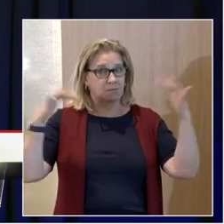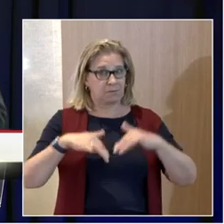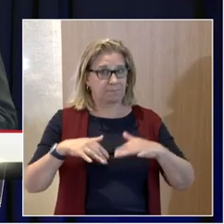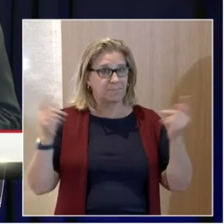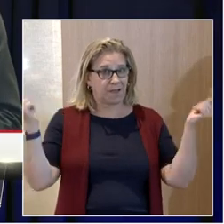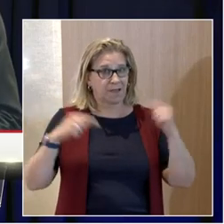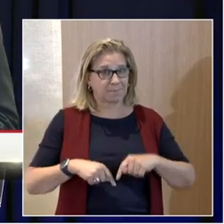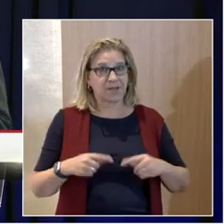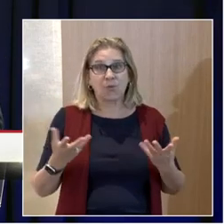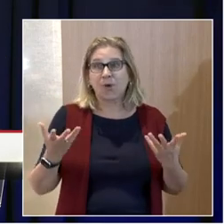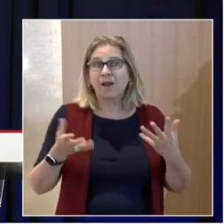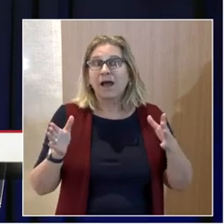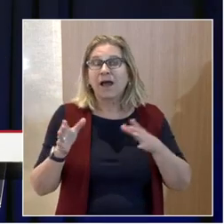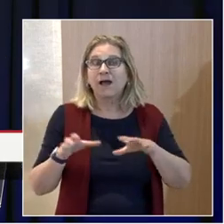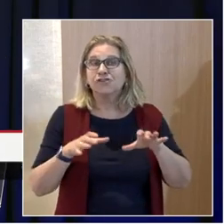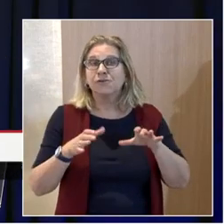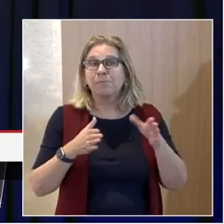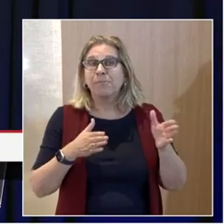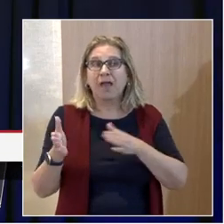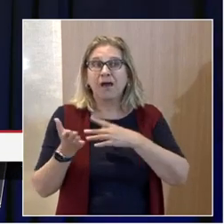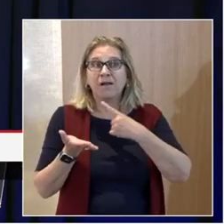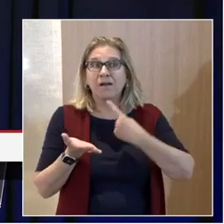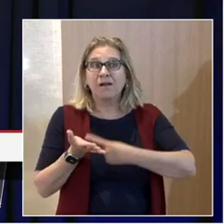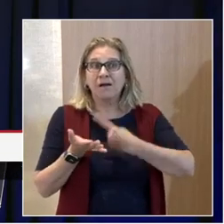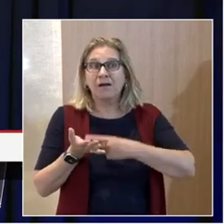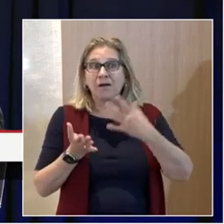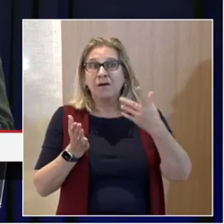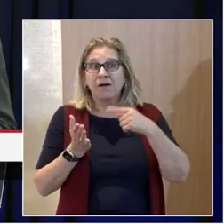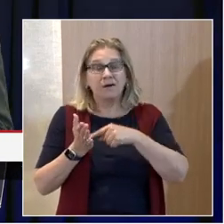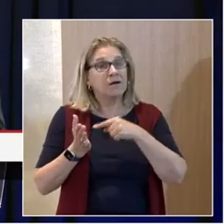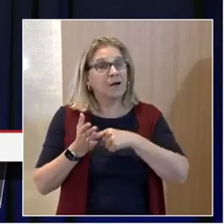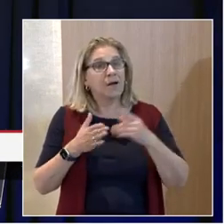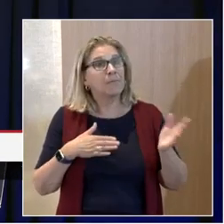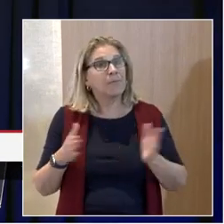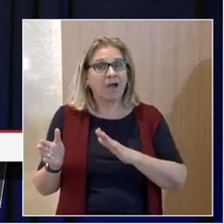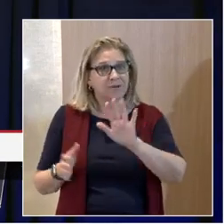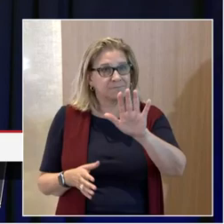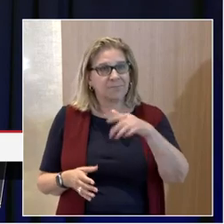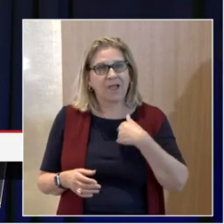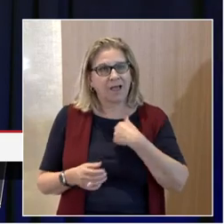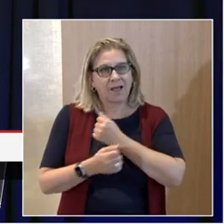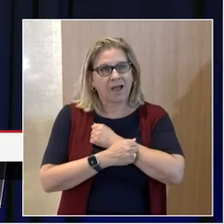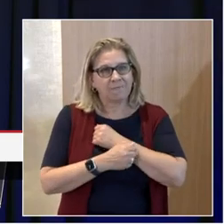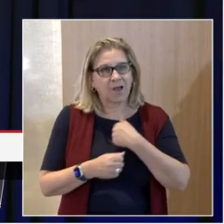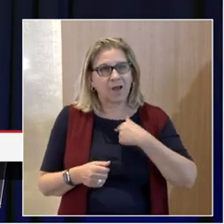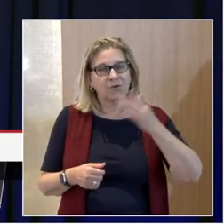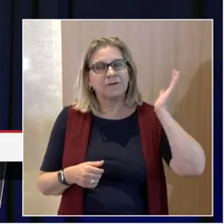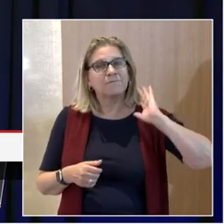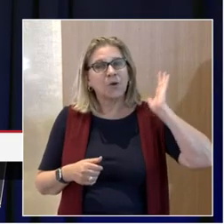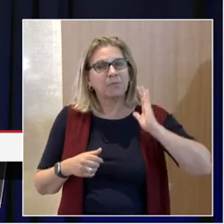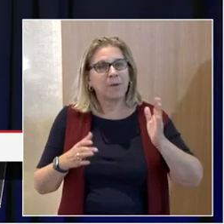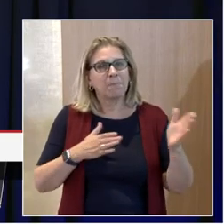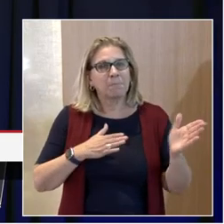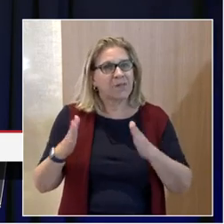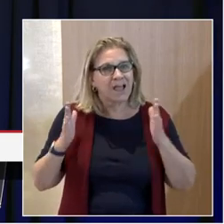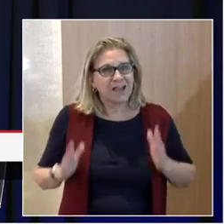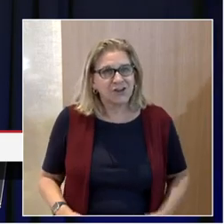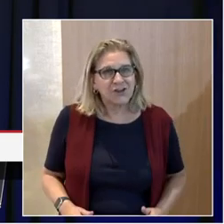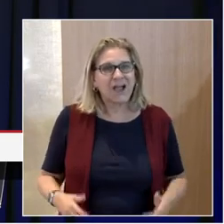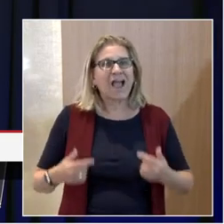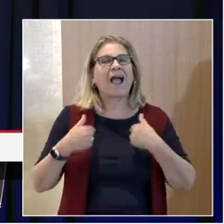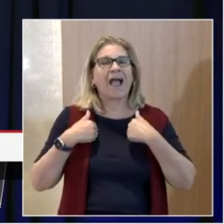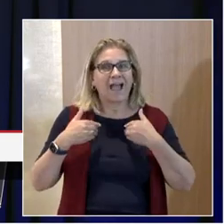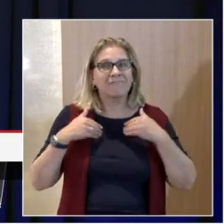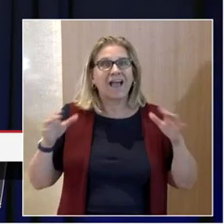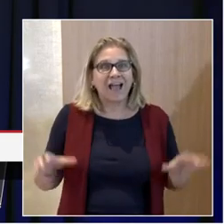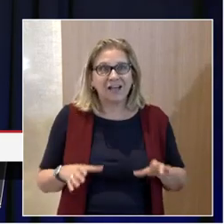plan. This is, you know, a plan, which I love, as many of you know, as a former planner, but it is an action, a set of actions that we all can take. And so